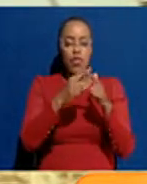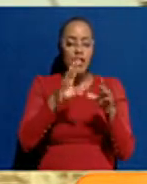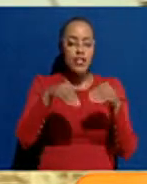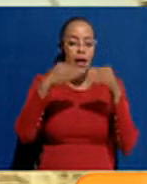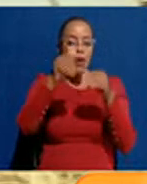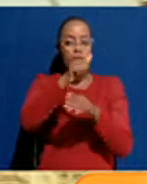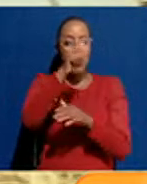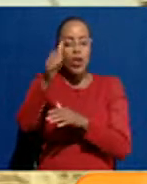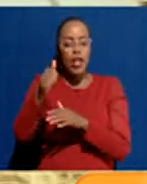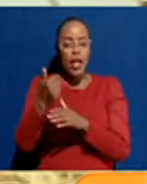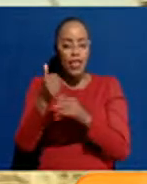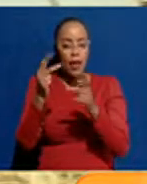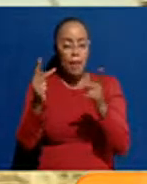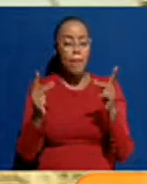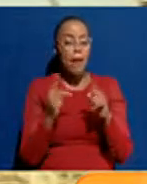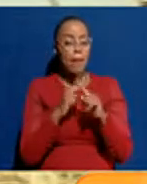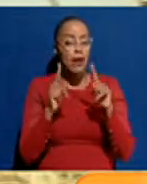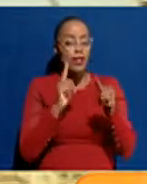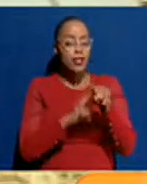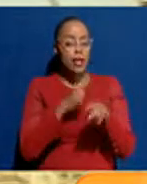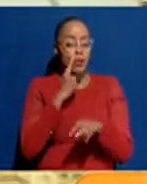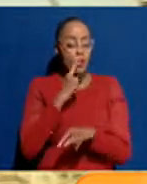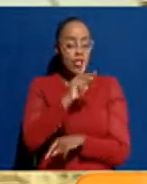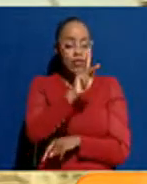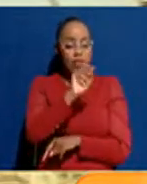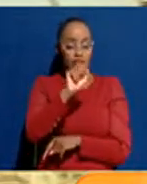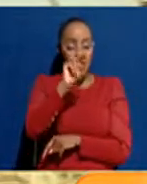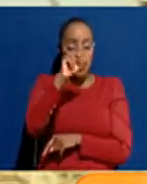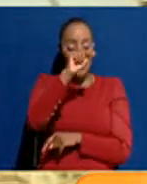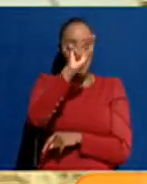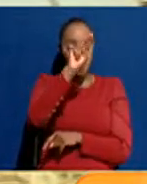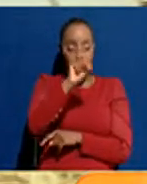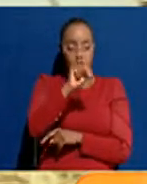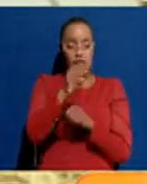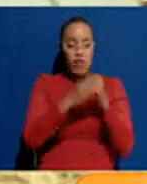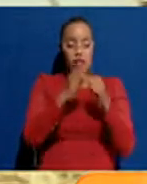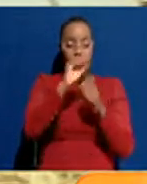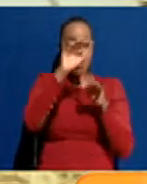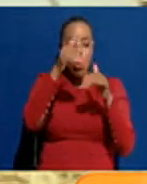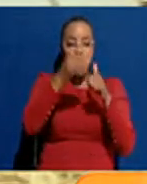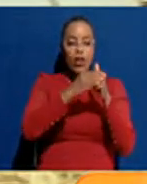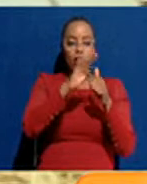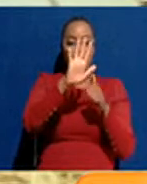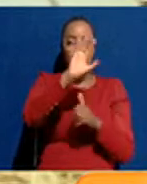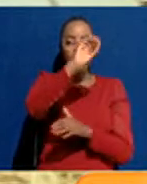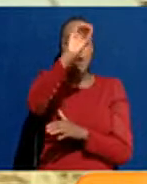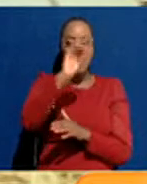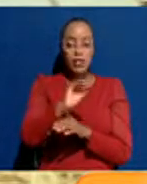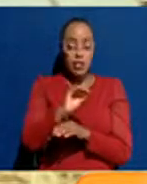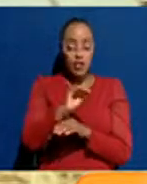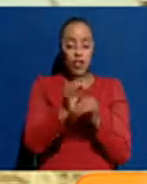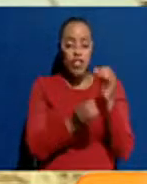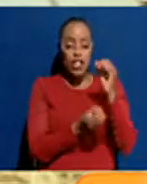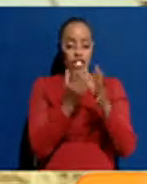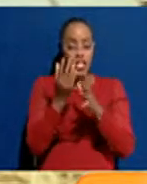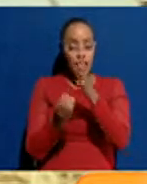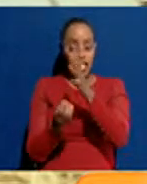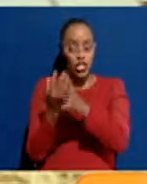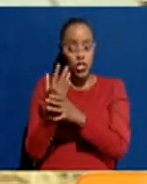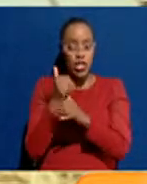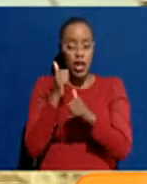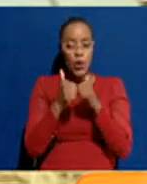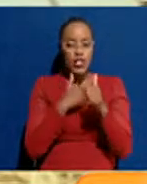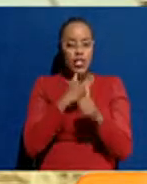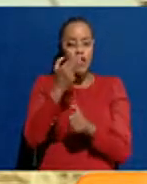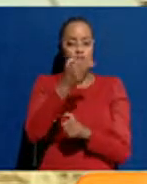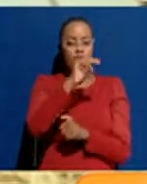on the other border. But when you look at KenGen, if 90%, for example, or 95% mm-hmm. of their generation is hydro